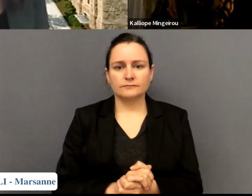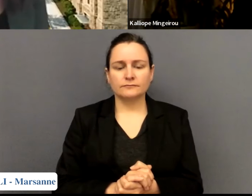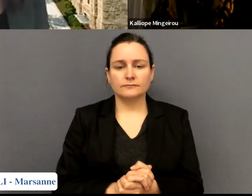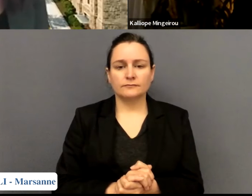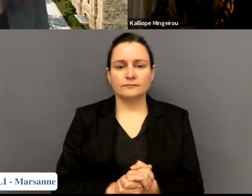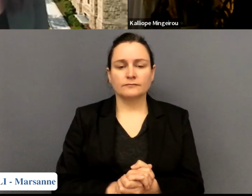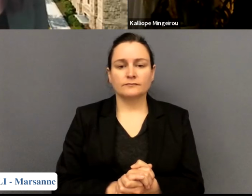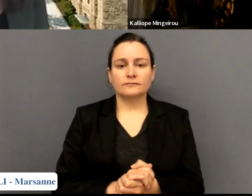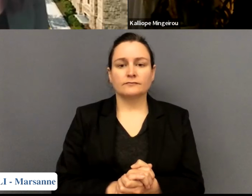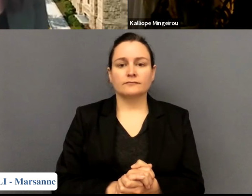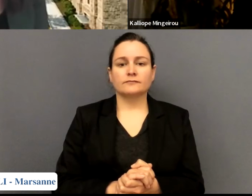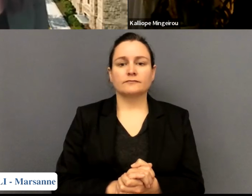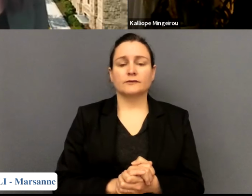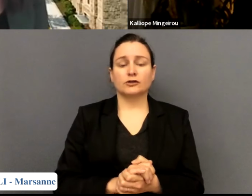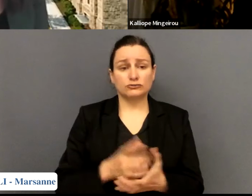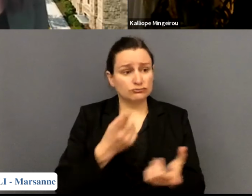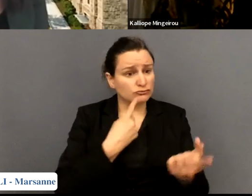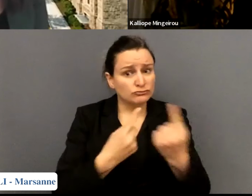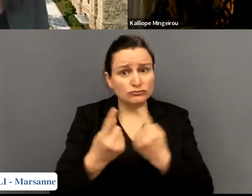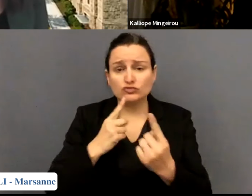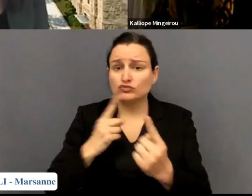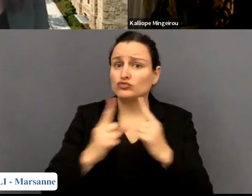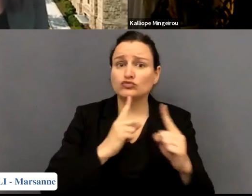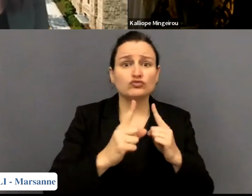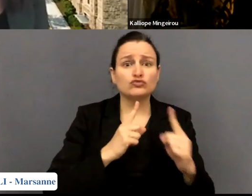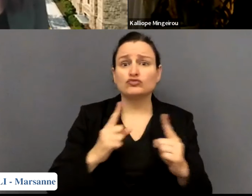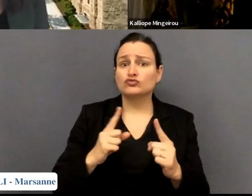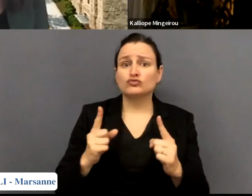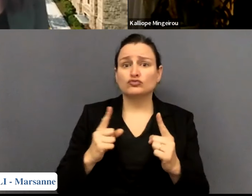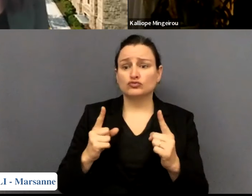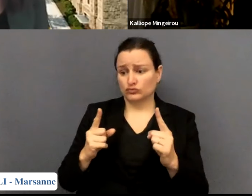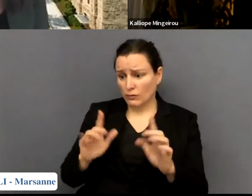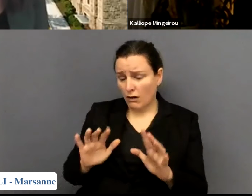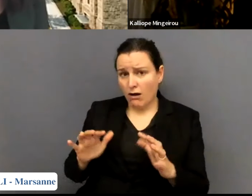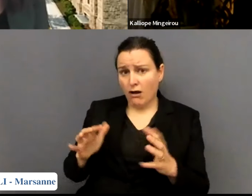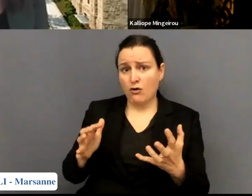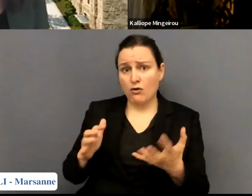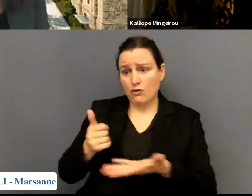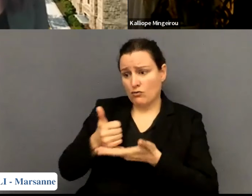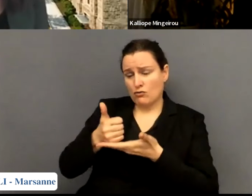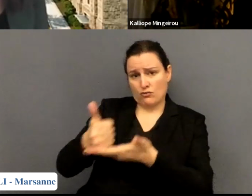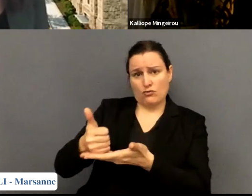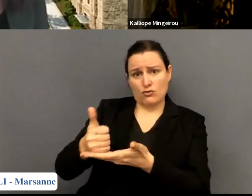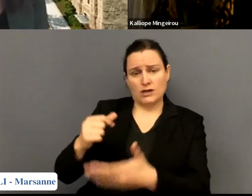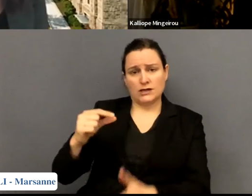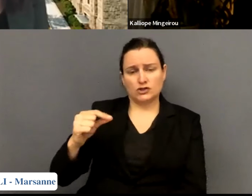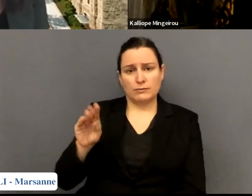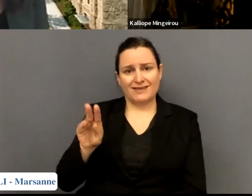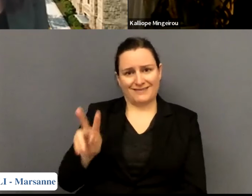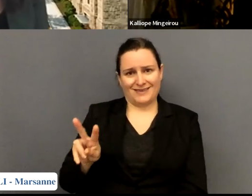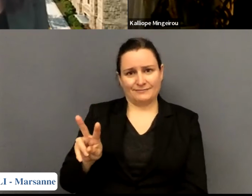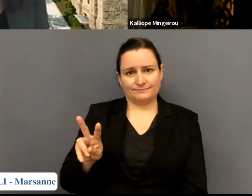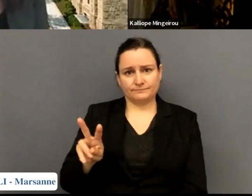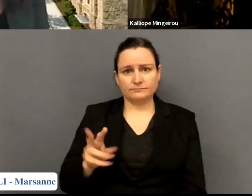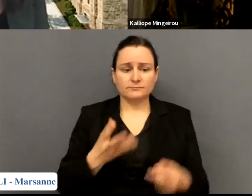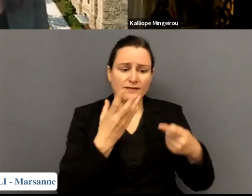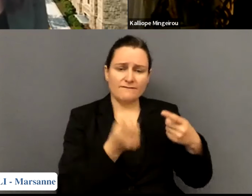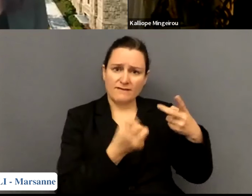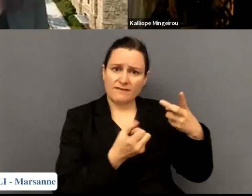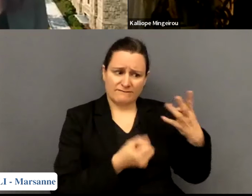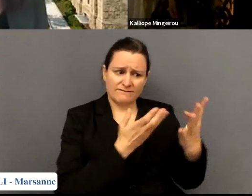to address violence against women by using the broader social protection mechanism and women's economic